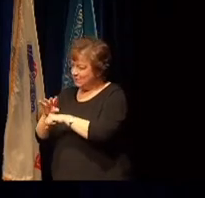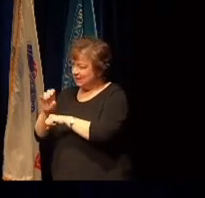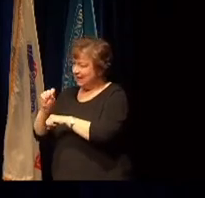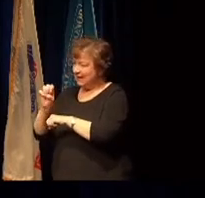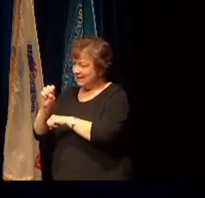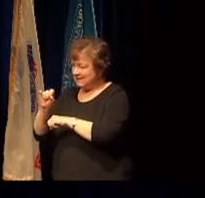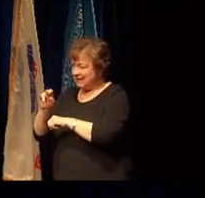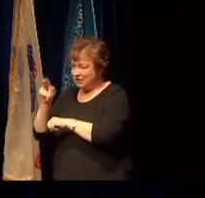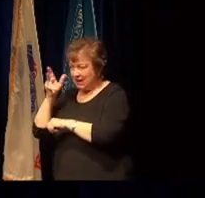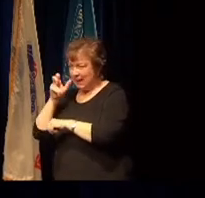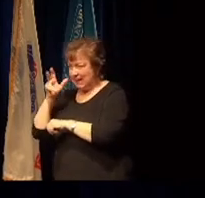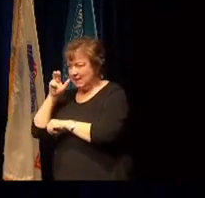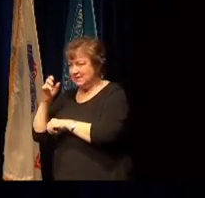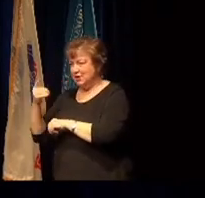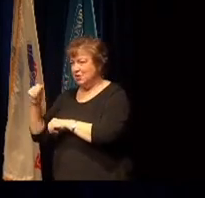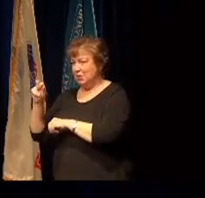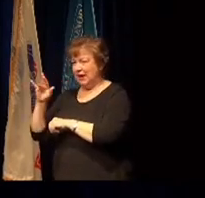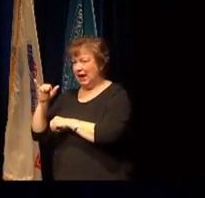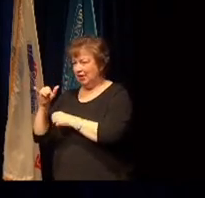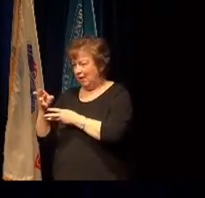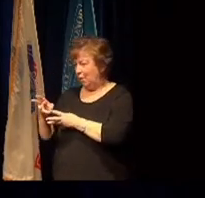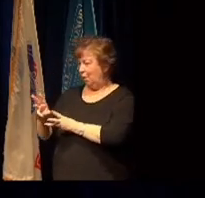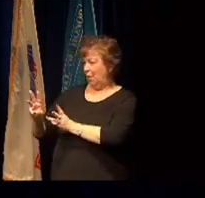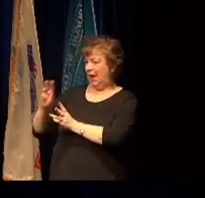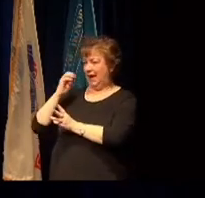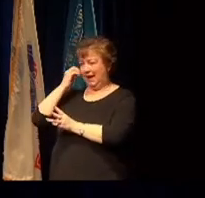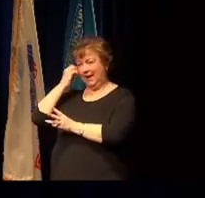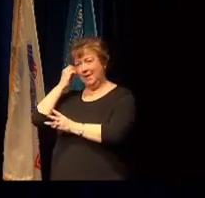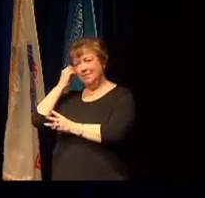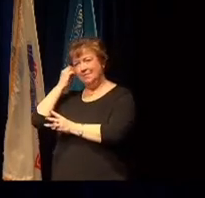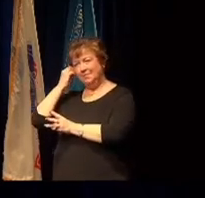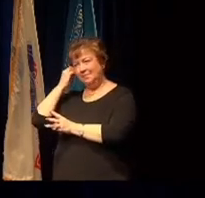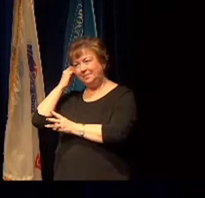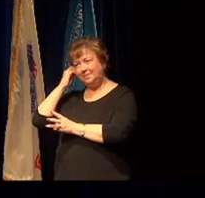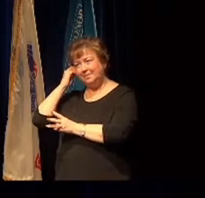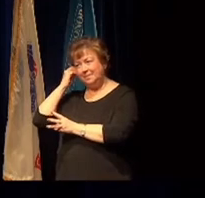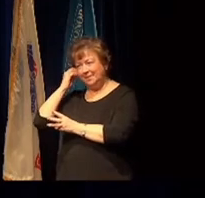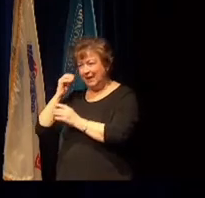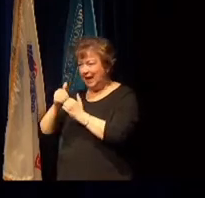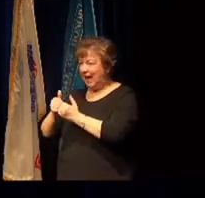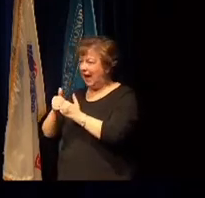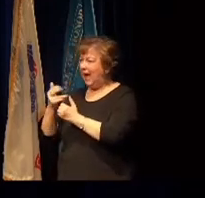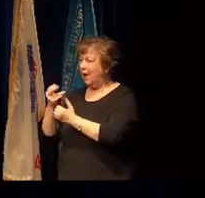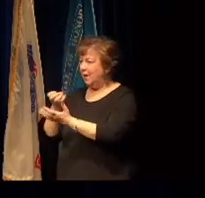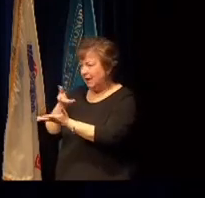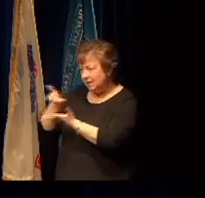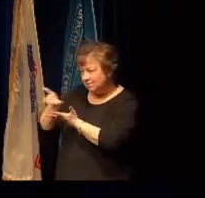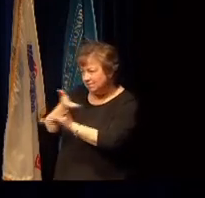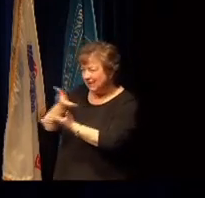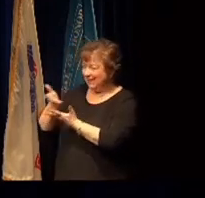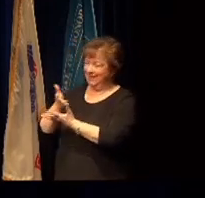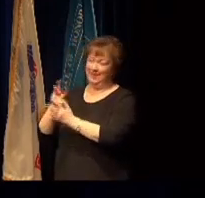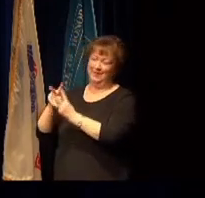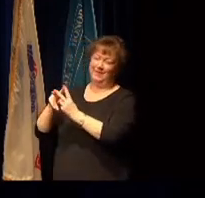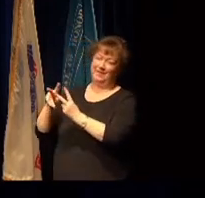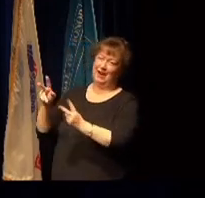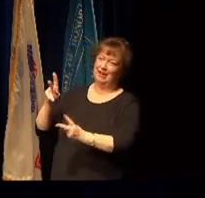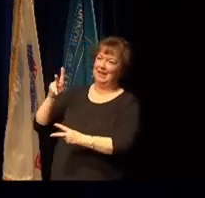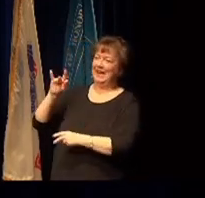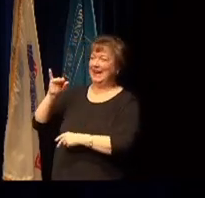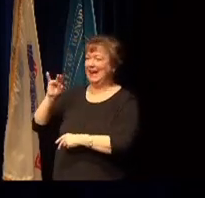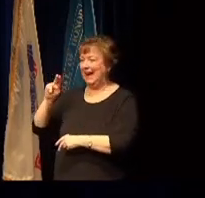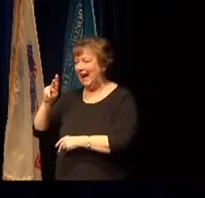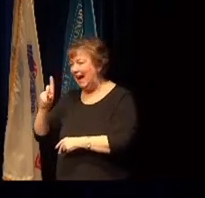to Gary and how he dealt with these individuals. And he was so kind and so patient and so